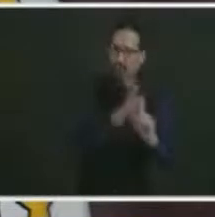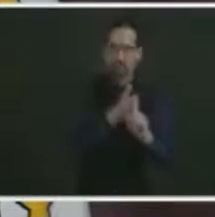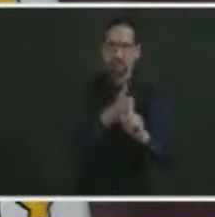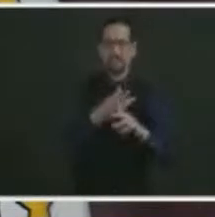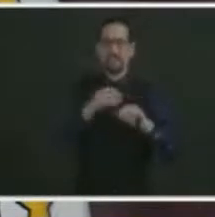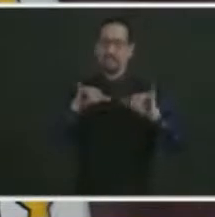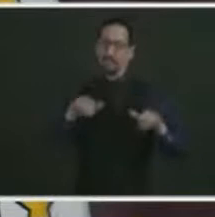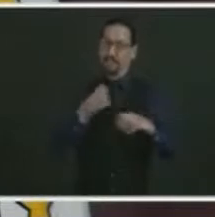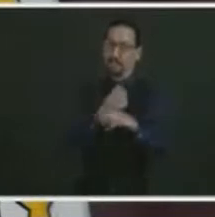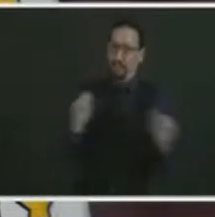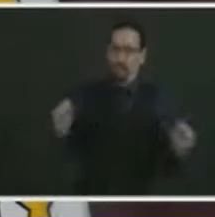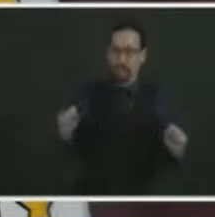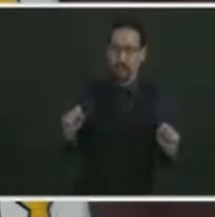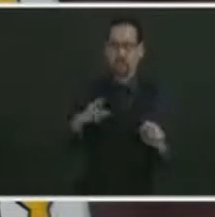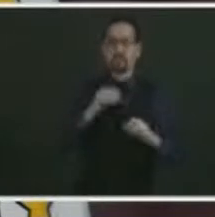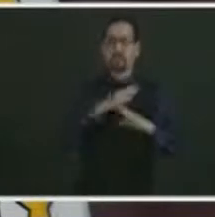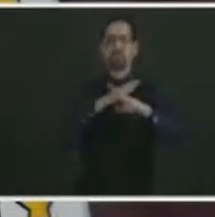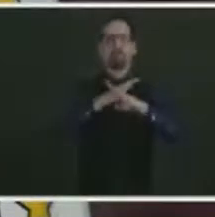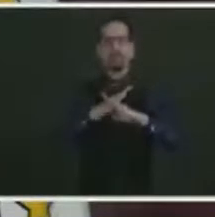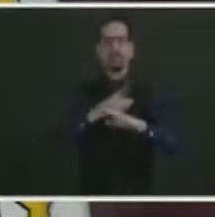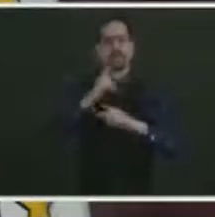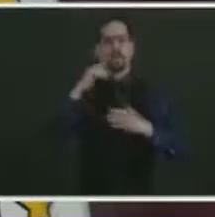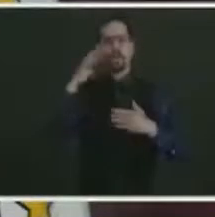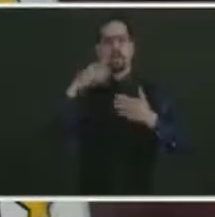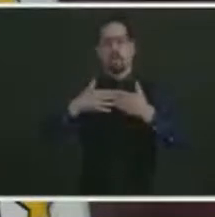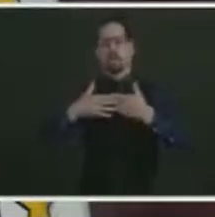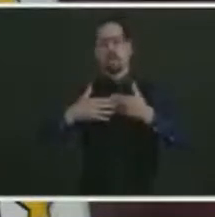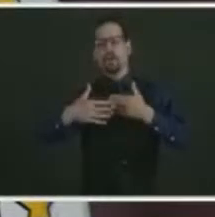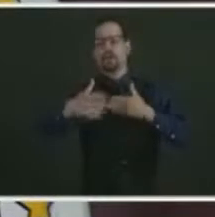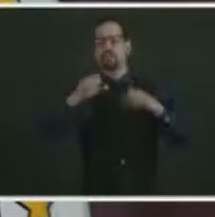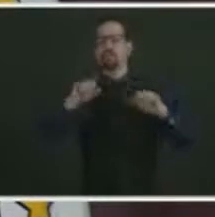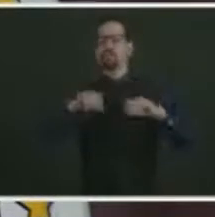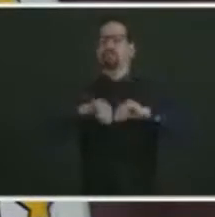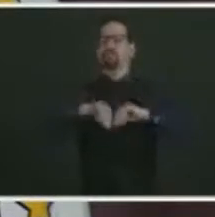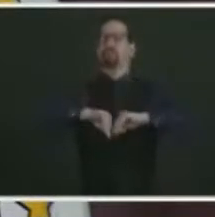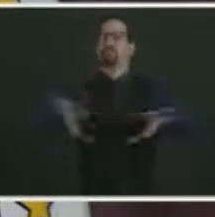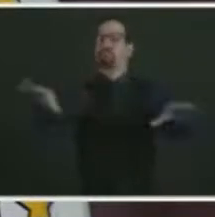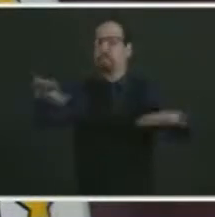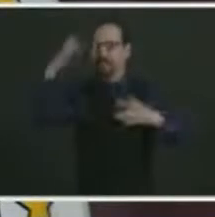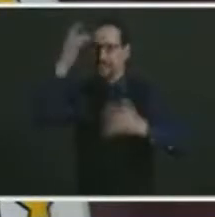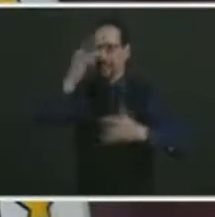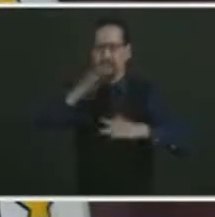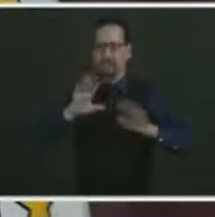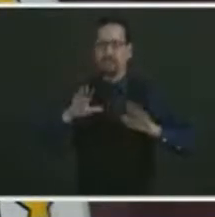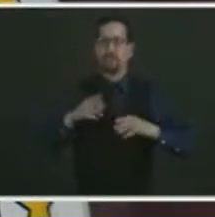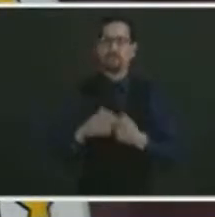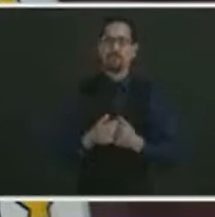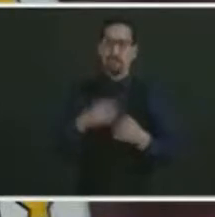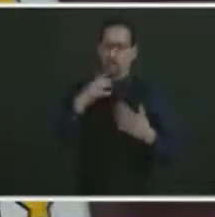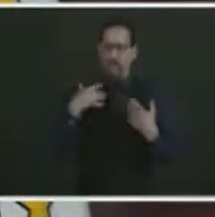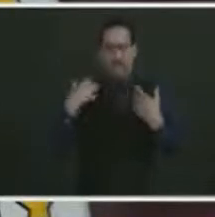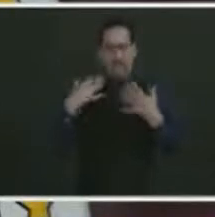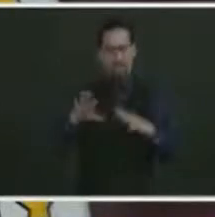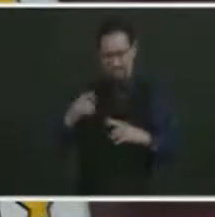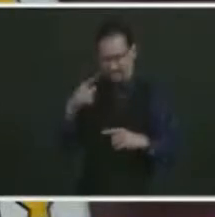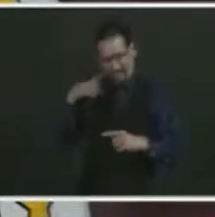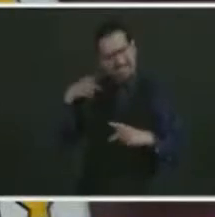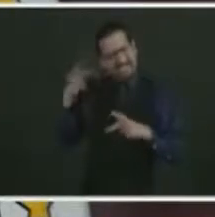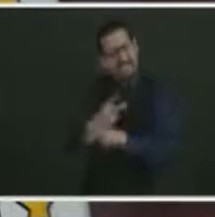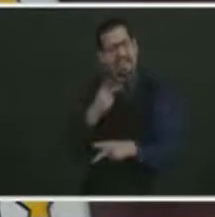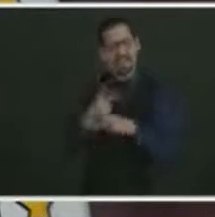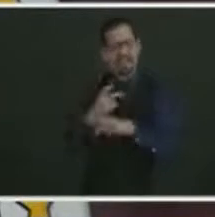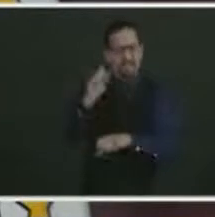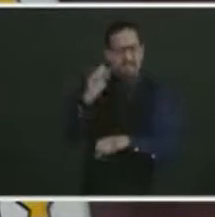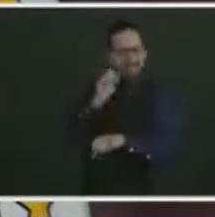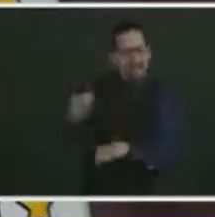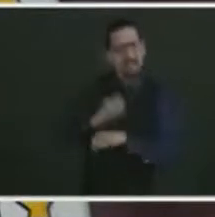future outbreak. So to that end, we have been spending a lot of time recently trying to figure out what actions we